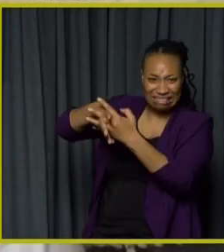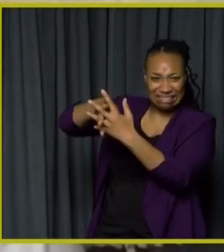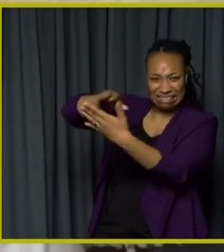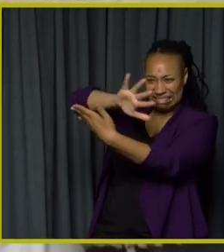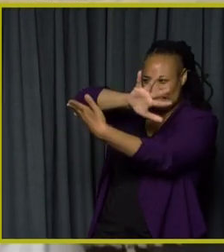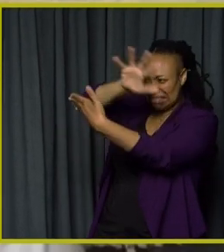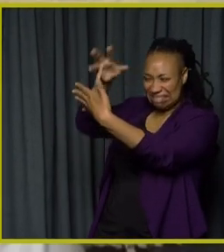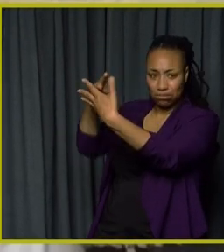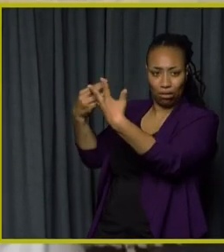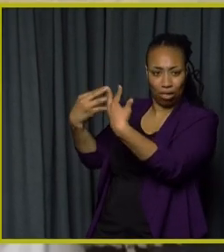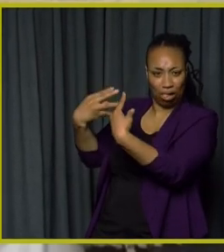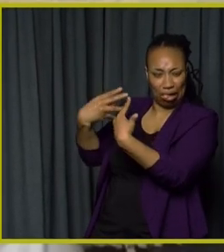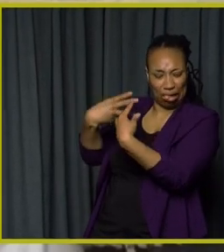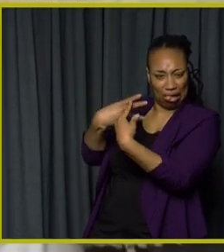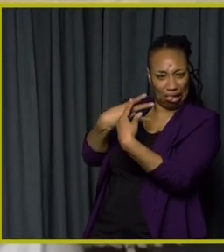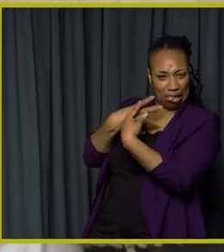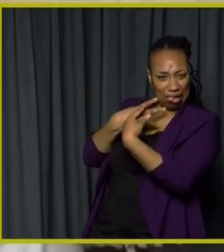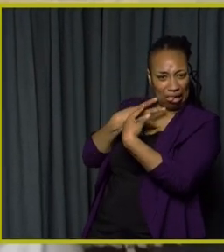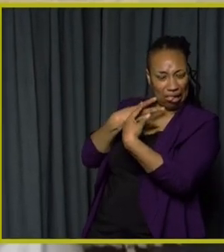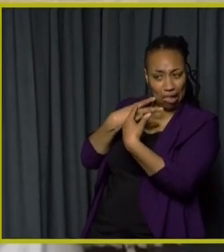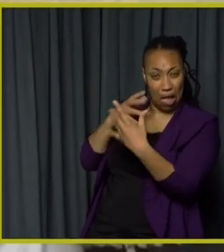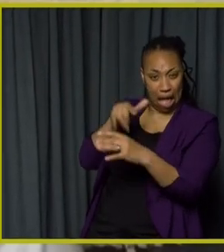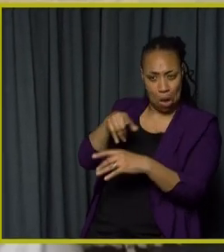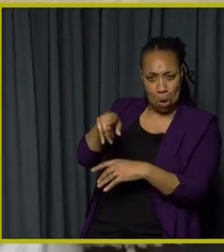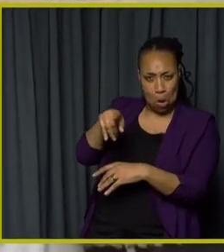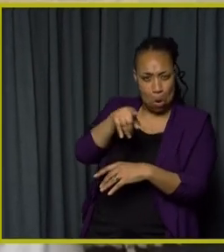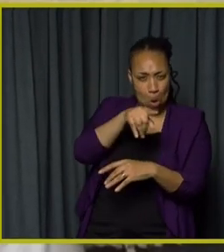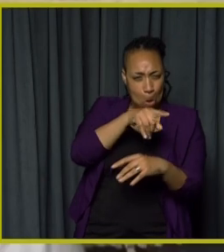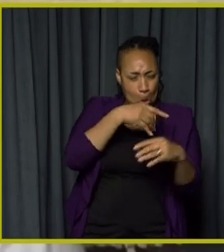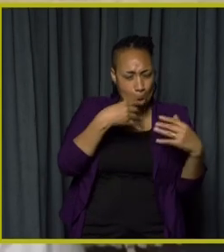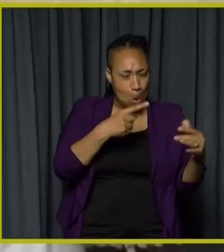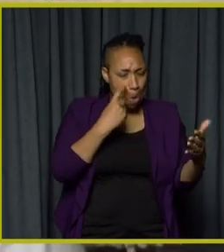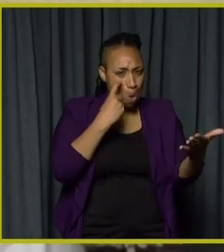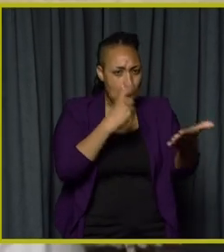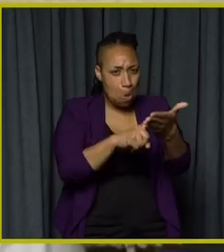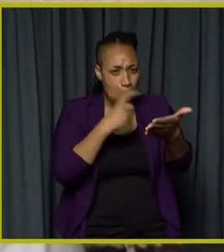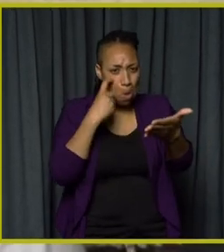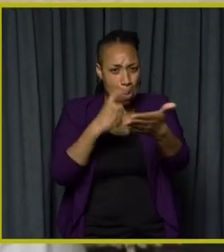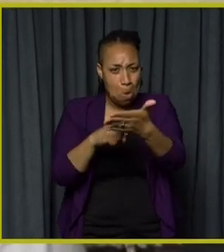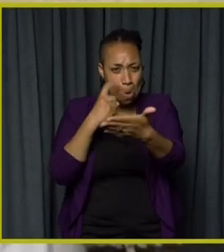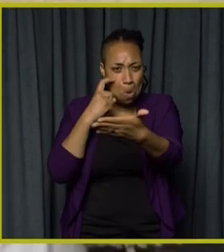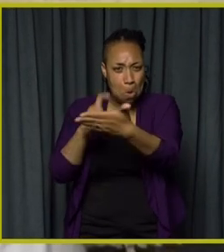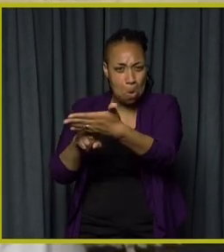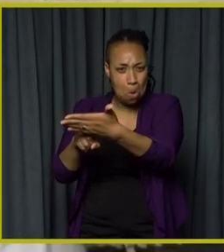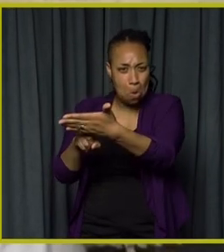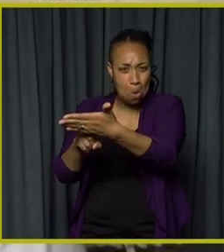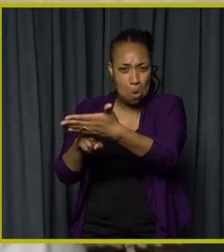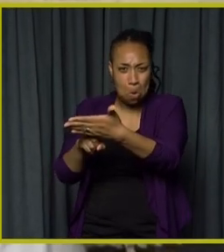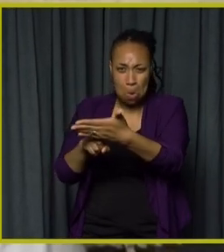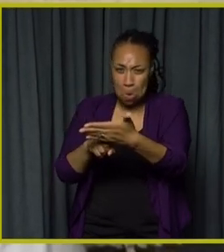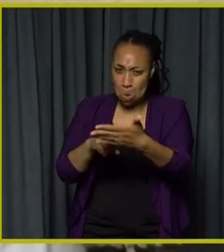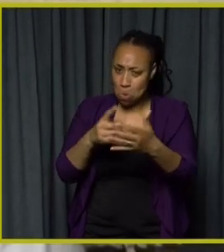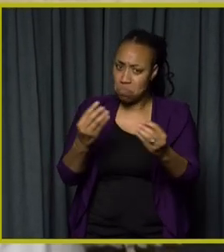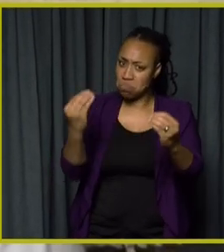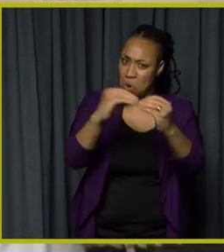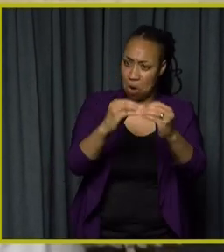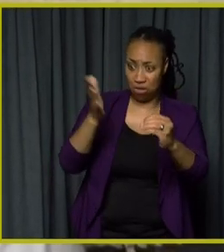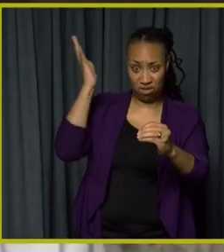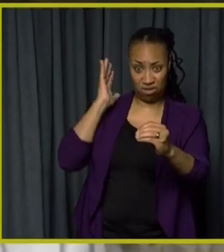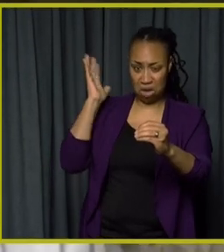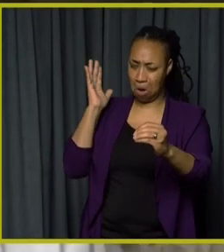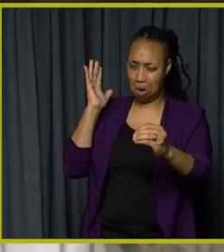deepened these injustices, but it also heightens the world awareness now more than ever. Just being aware, it is not